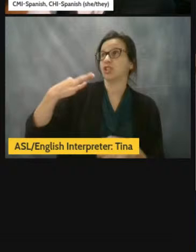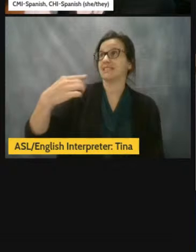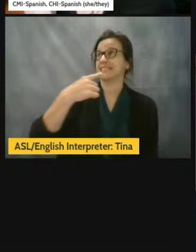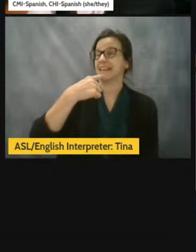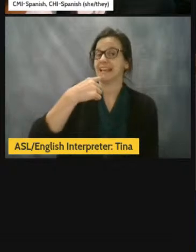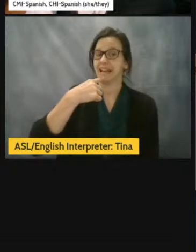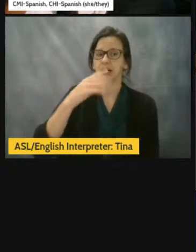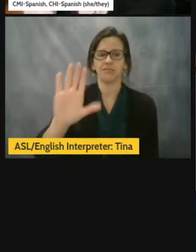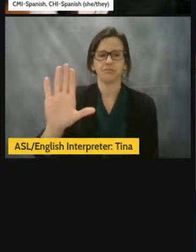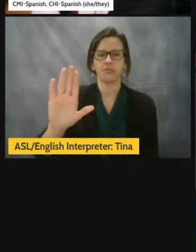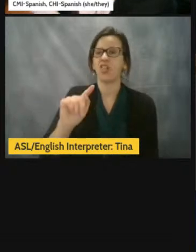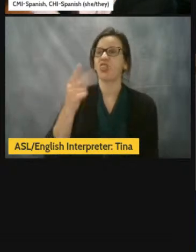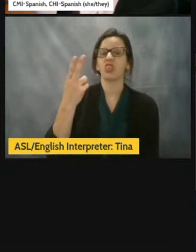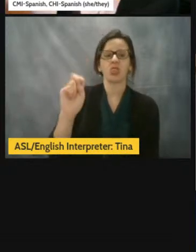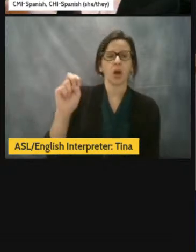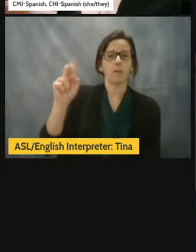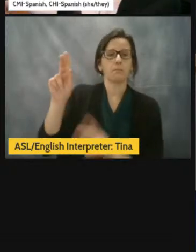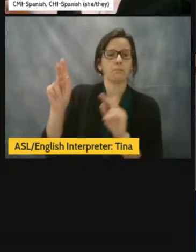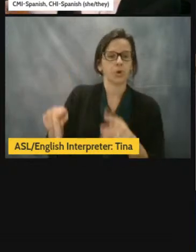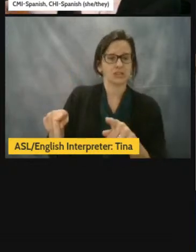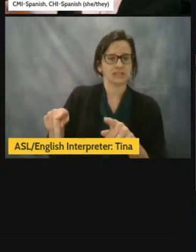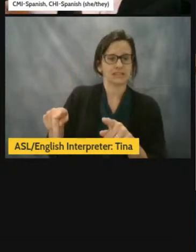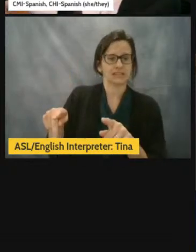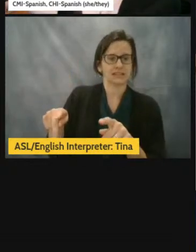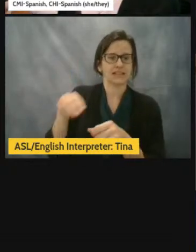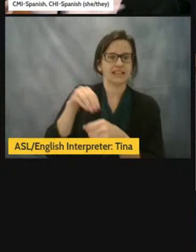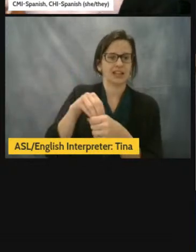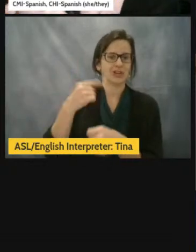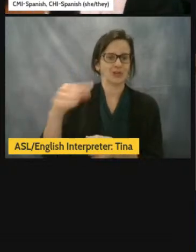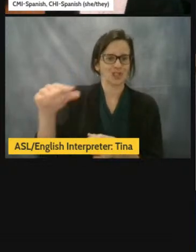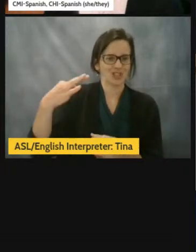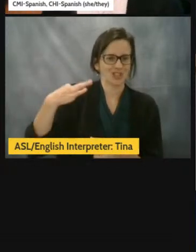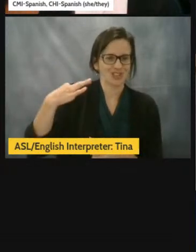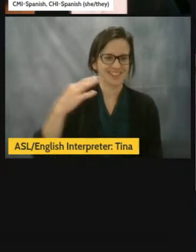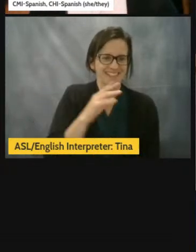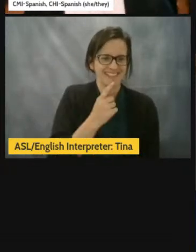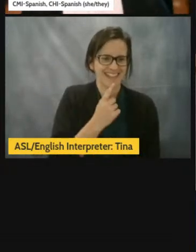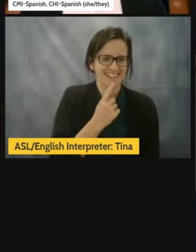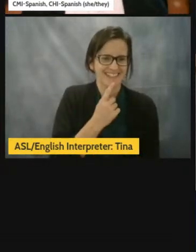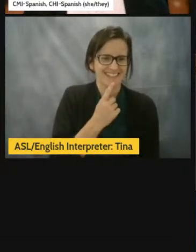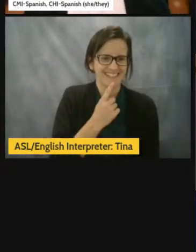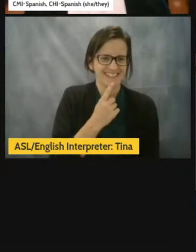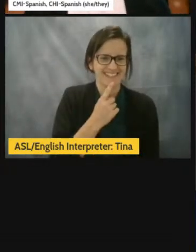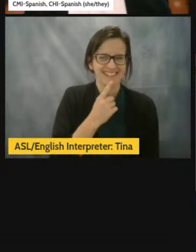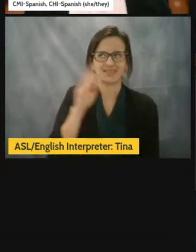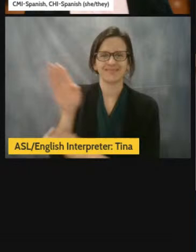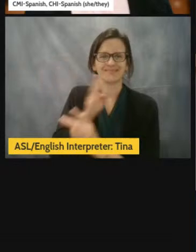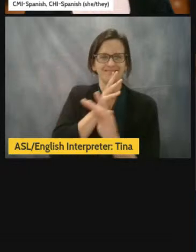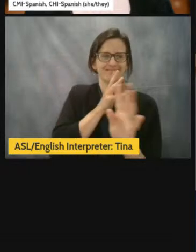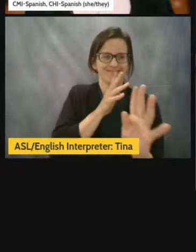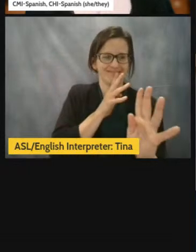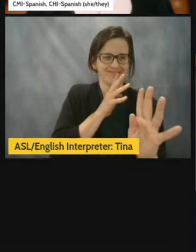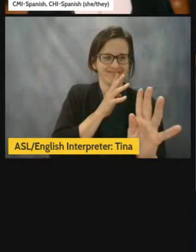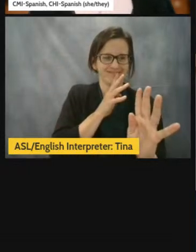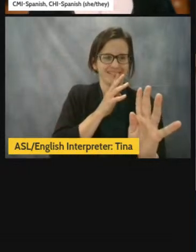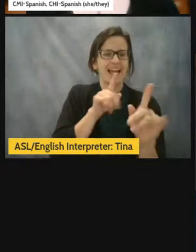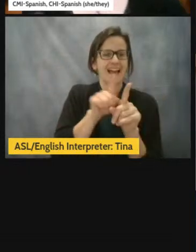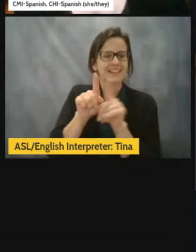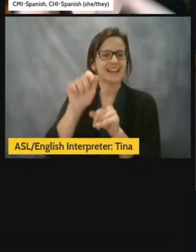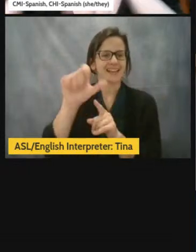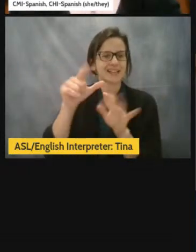the person in the green shirt said, okay, if you're voicing this as an ASL interpreter. So just